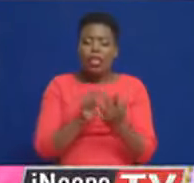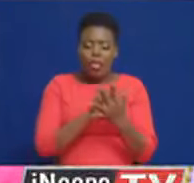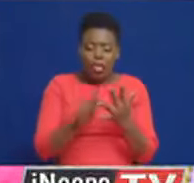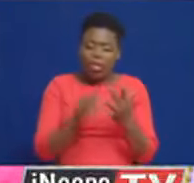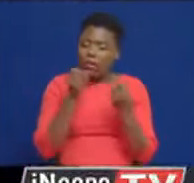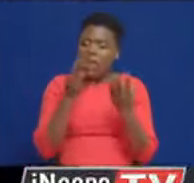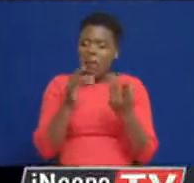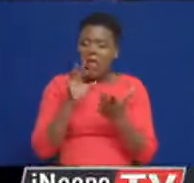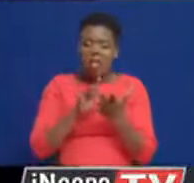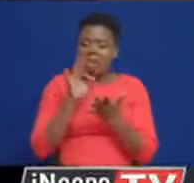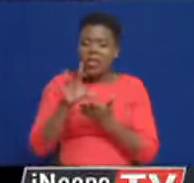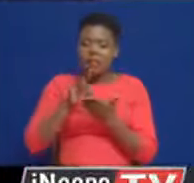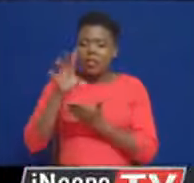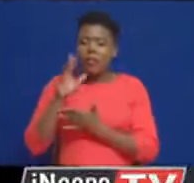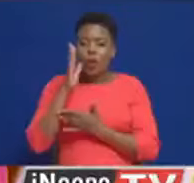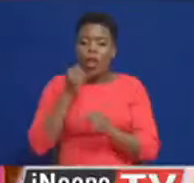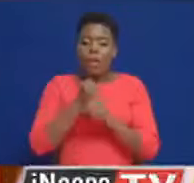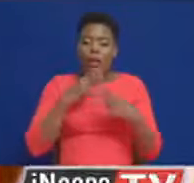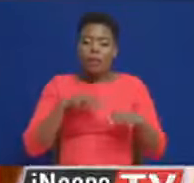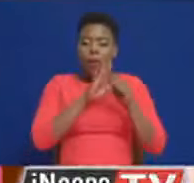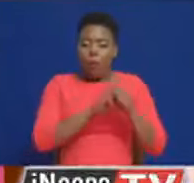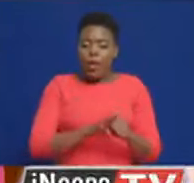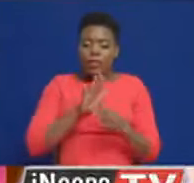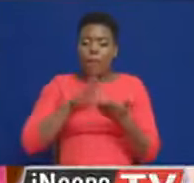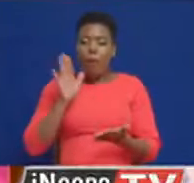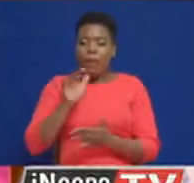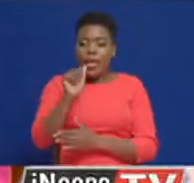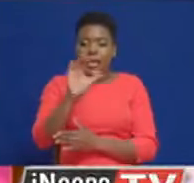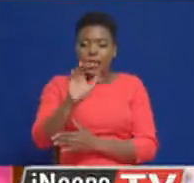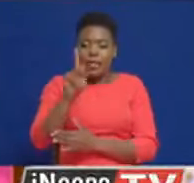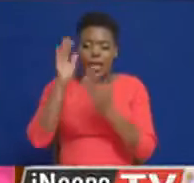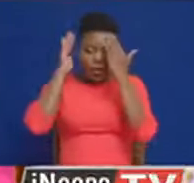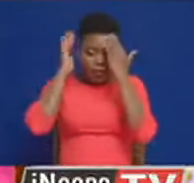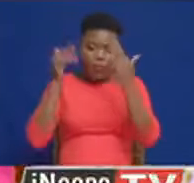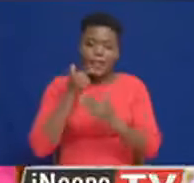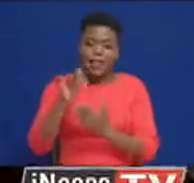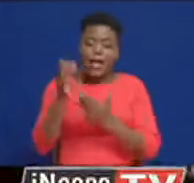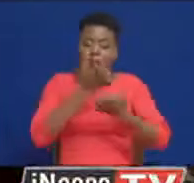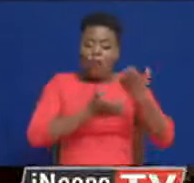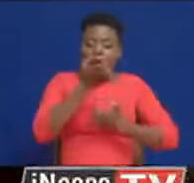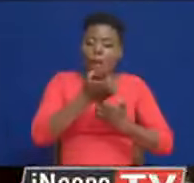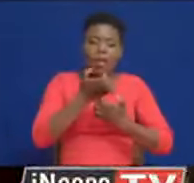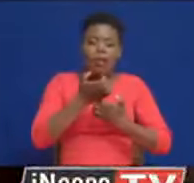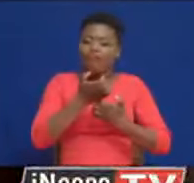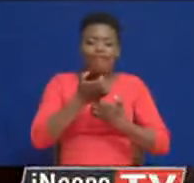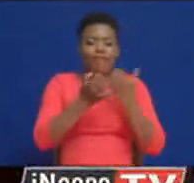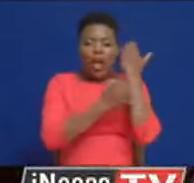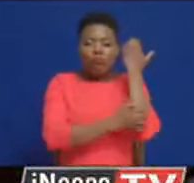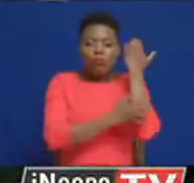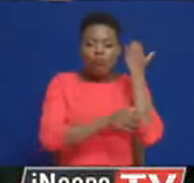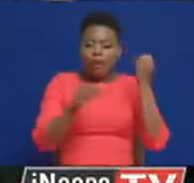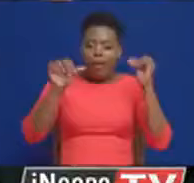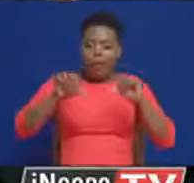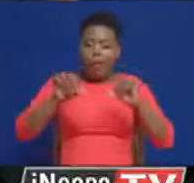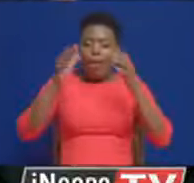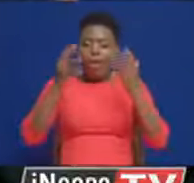disposable income. The Anglican Church of Kenya Archbishop prophesying economic doom in the months to come